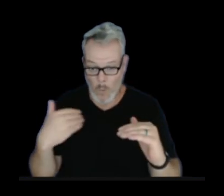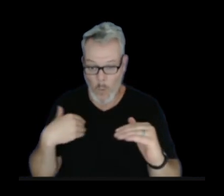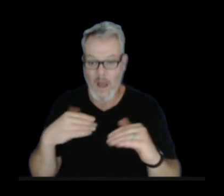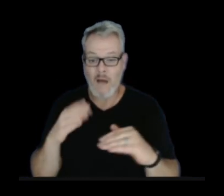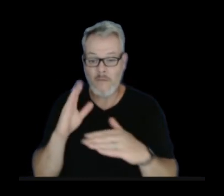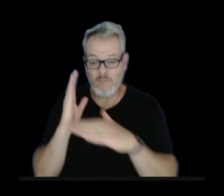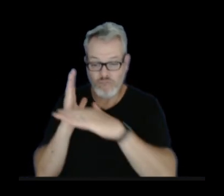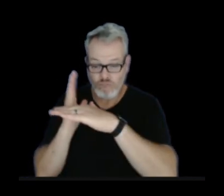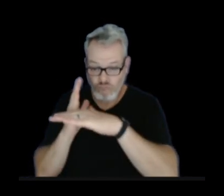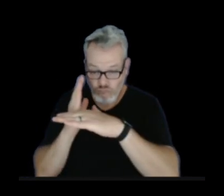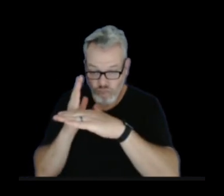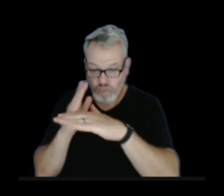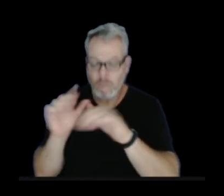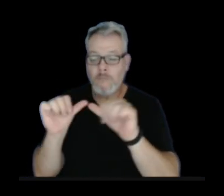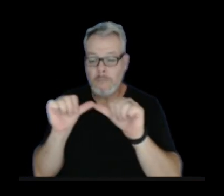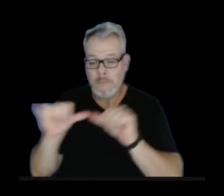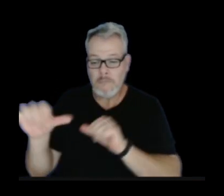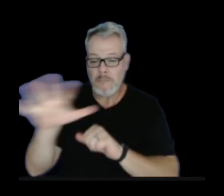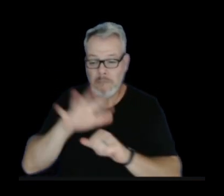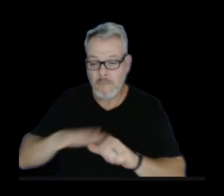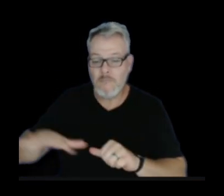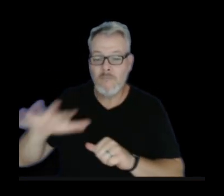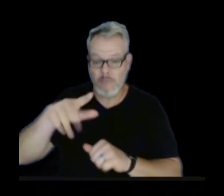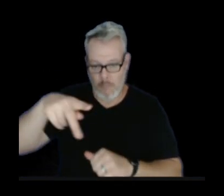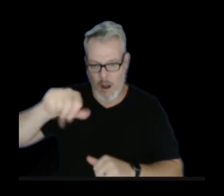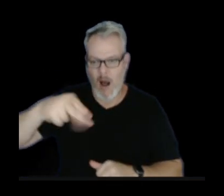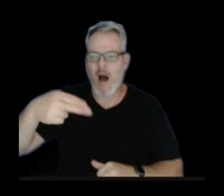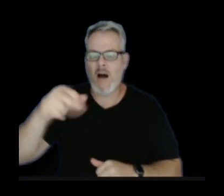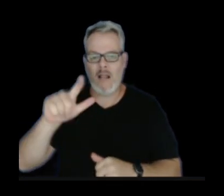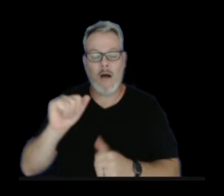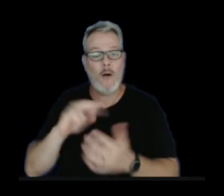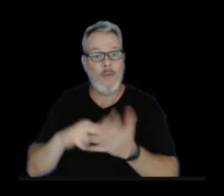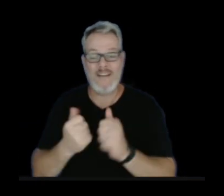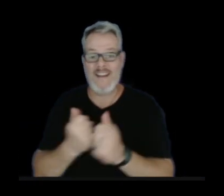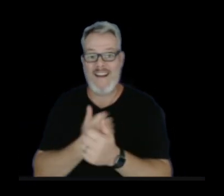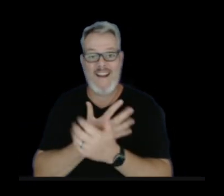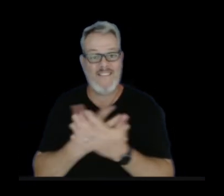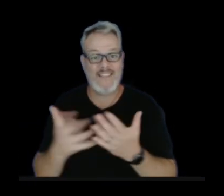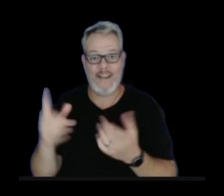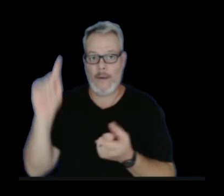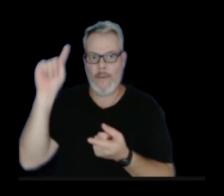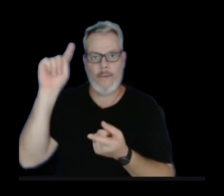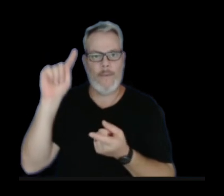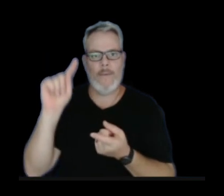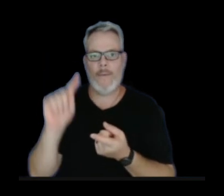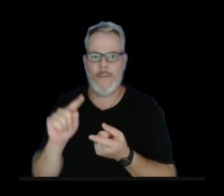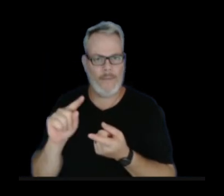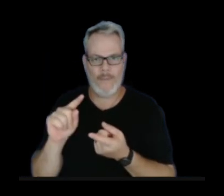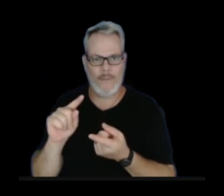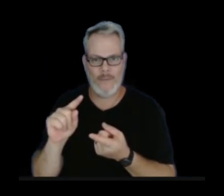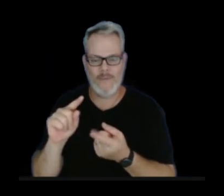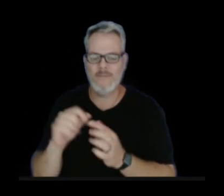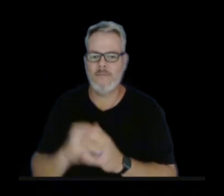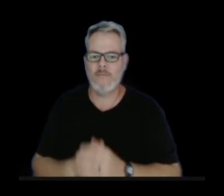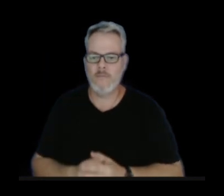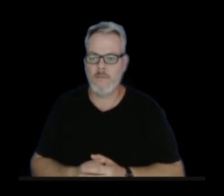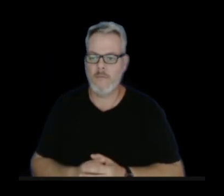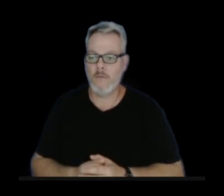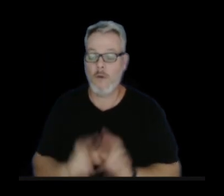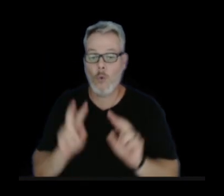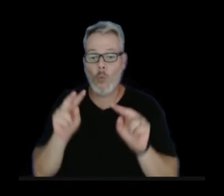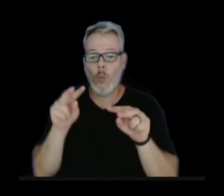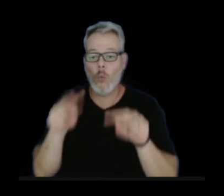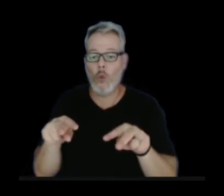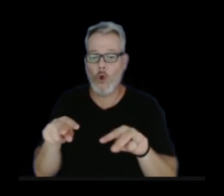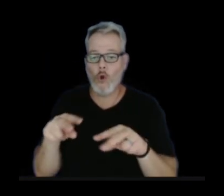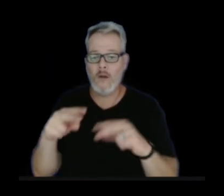contributing to the counts this week. So earthquakes are down, deformation is down on a volcano. If we look at the ground tilt at